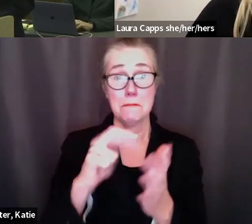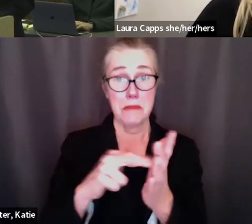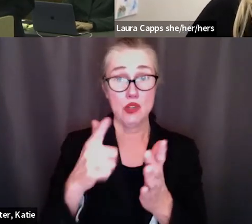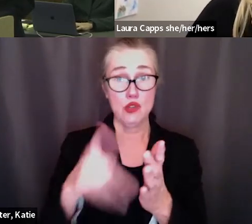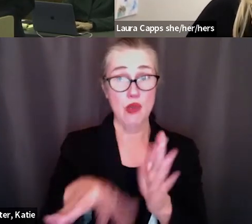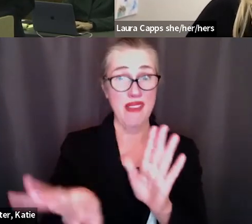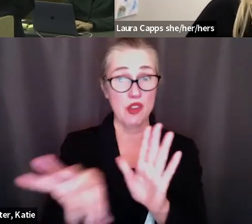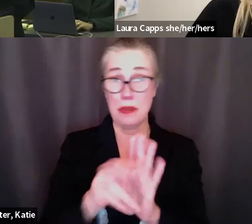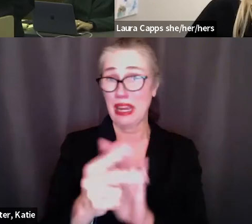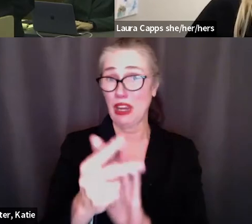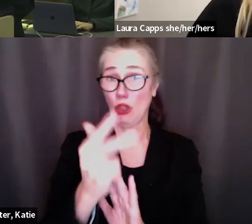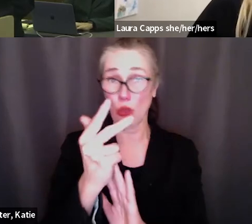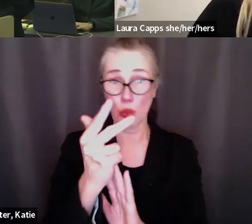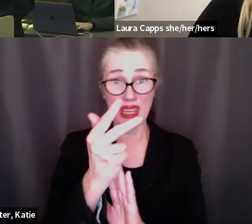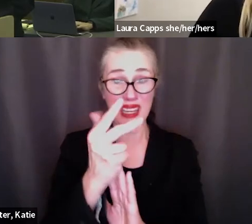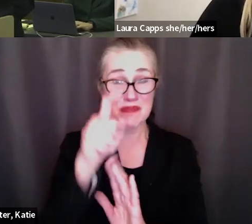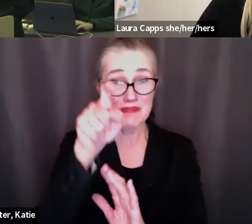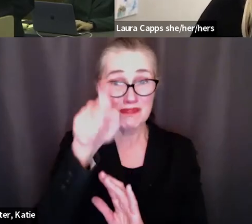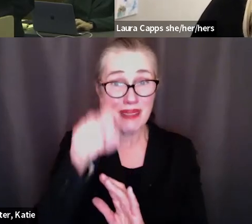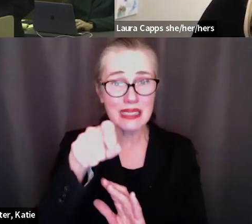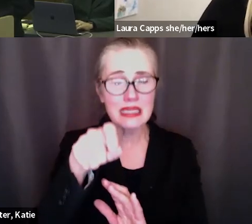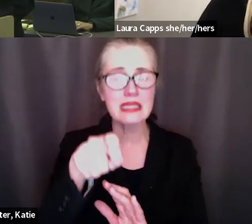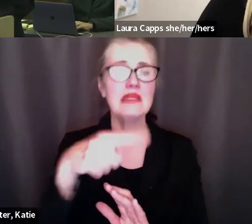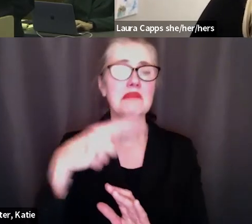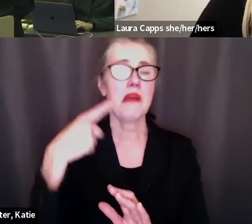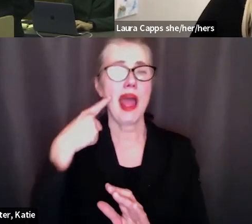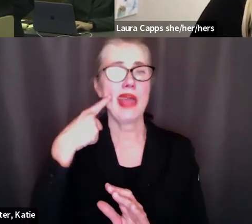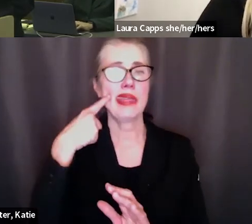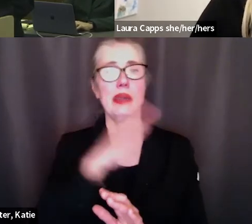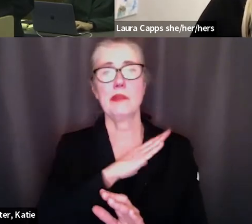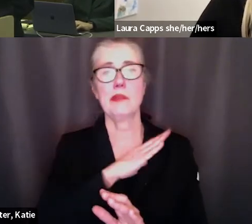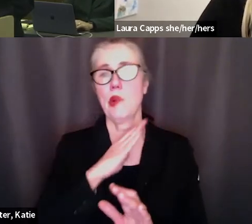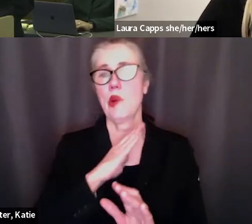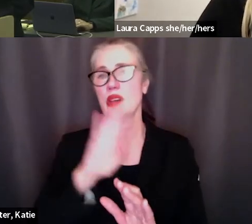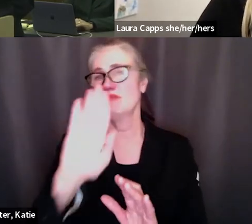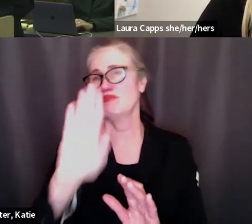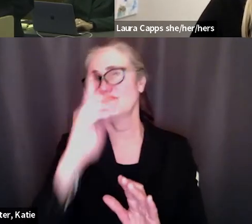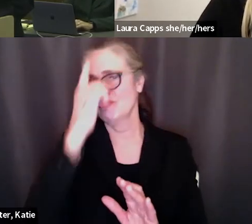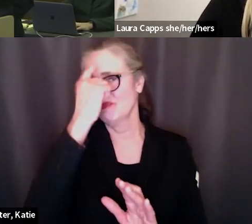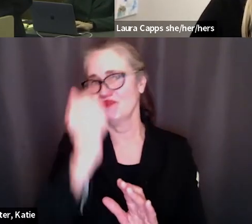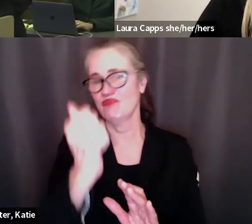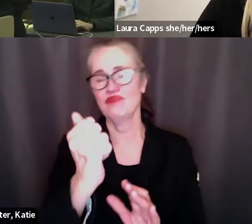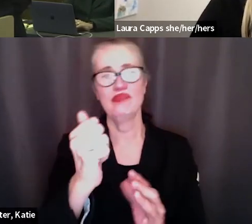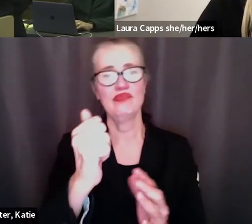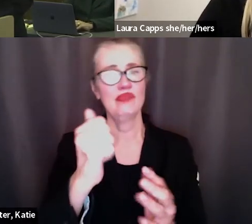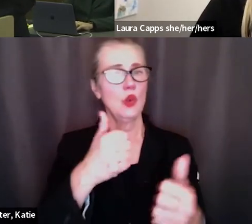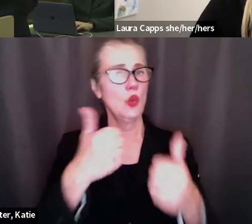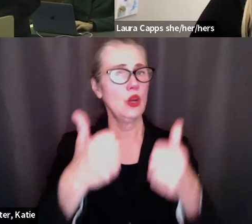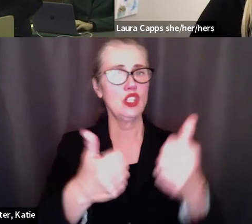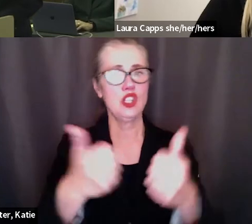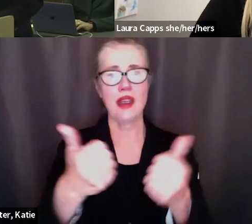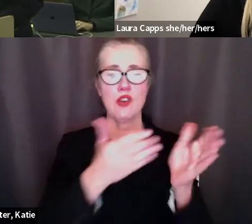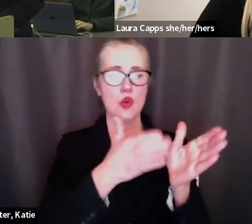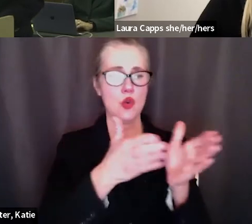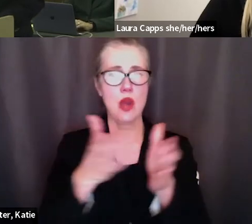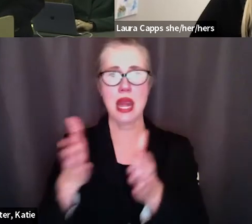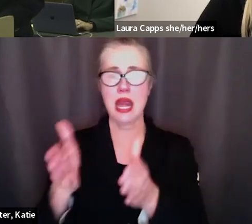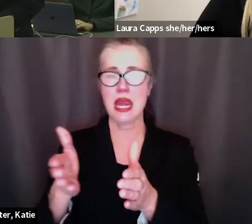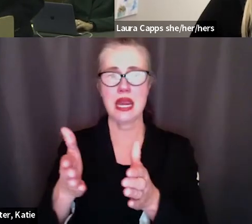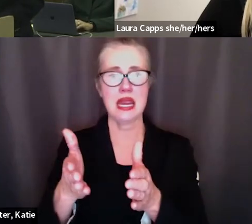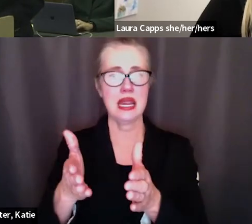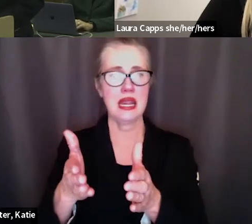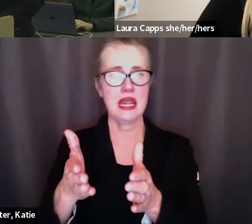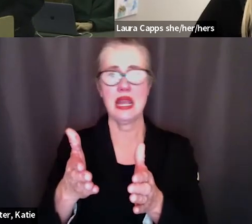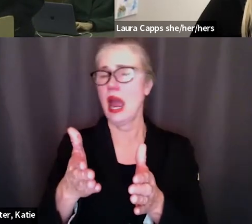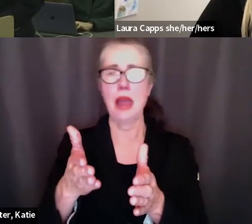so i think it's the option of the board to go whichever way you want to deal with it obviously you could not take final